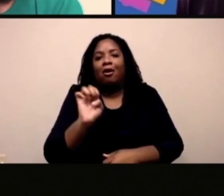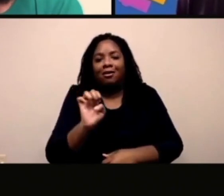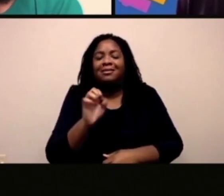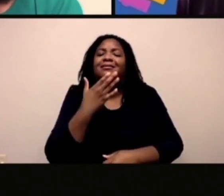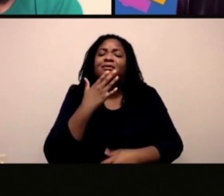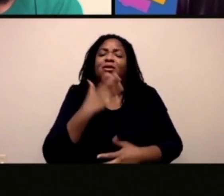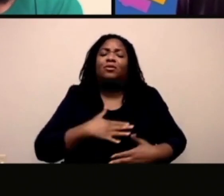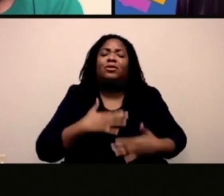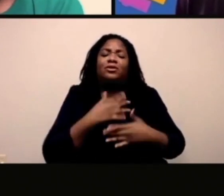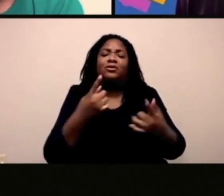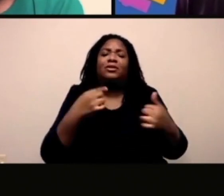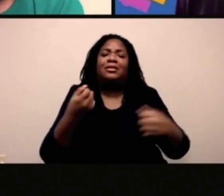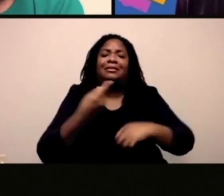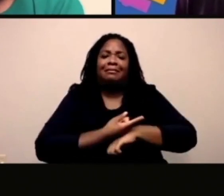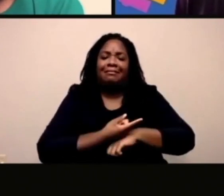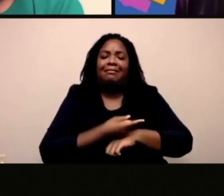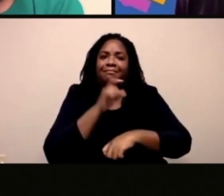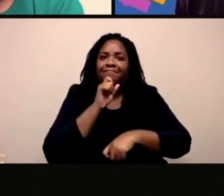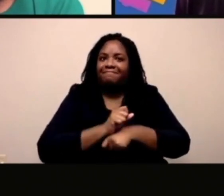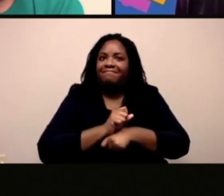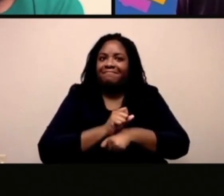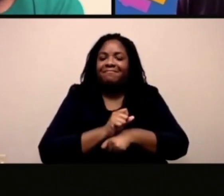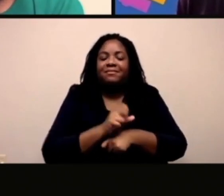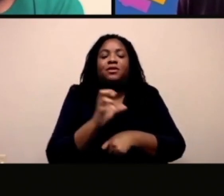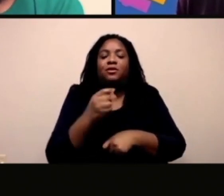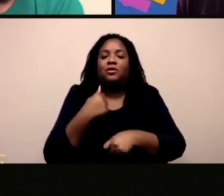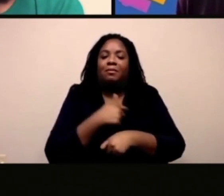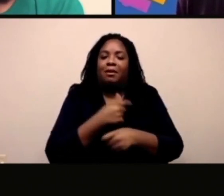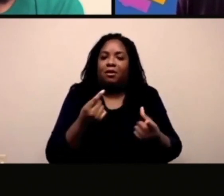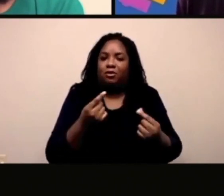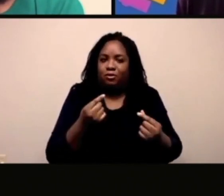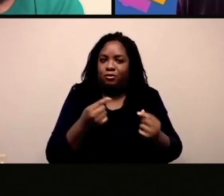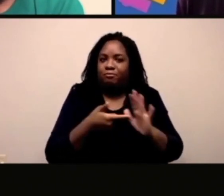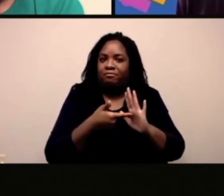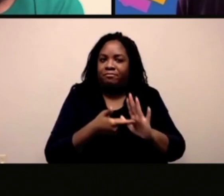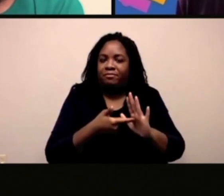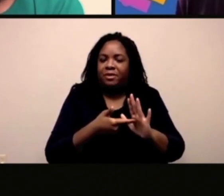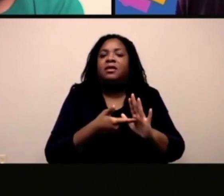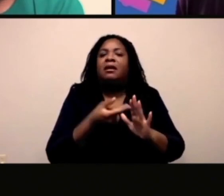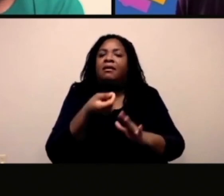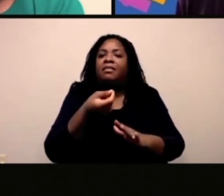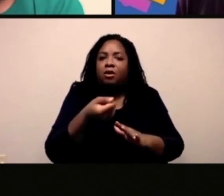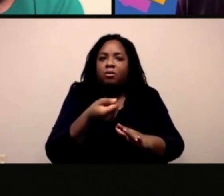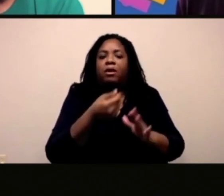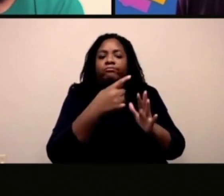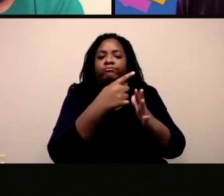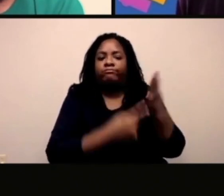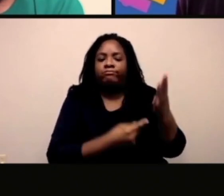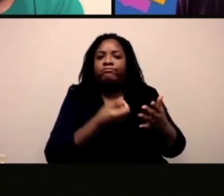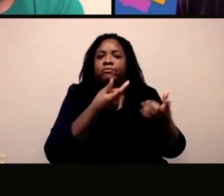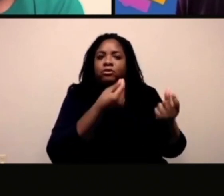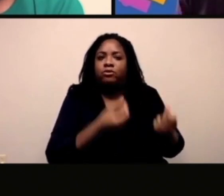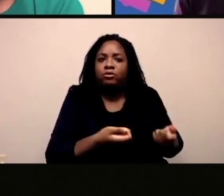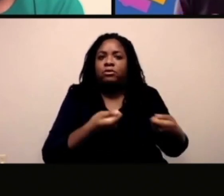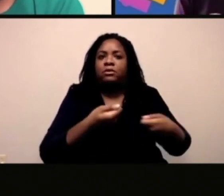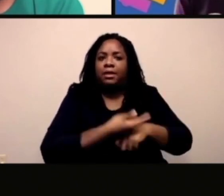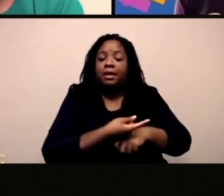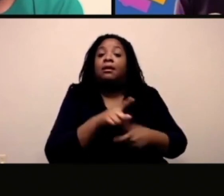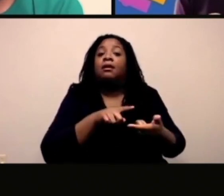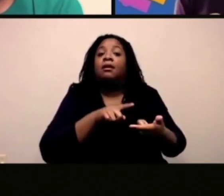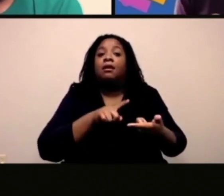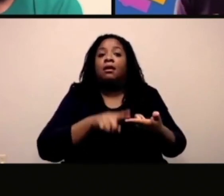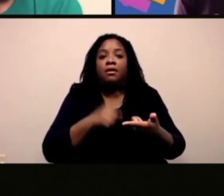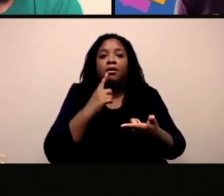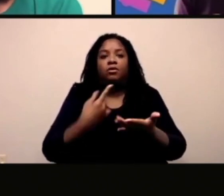today, definitely. So what I'm going to do is I'm going to walk through a little bit of the agenda, and then we'll get right into this